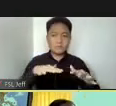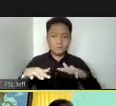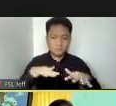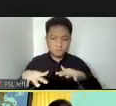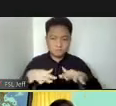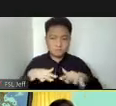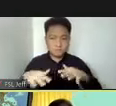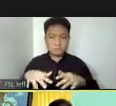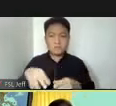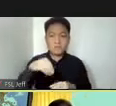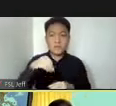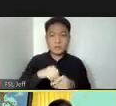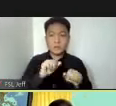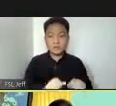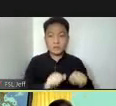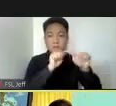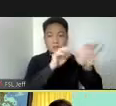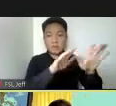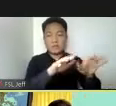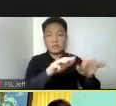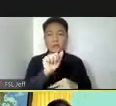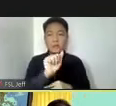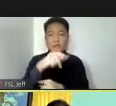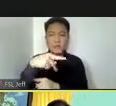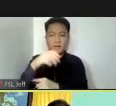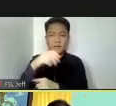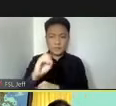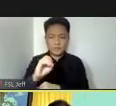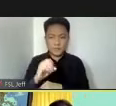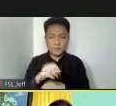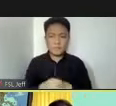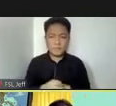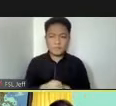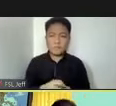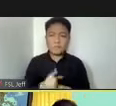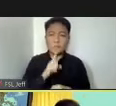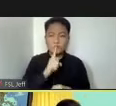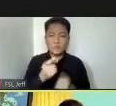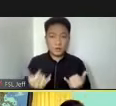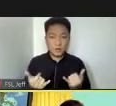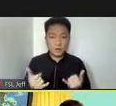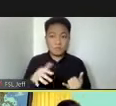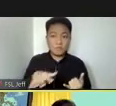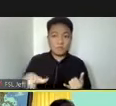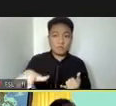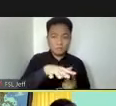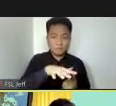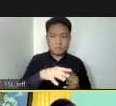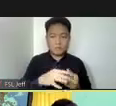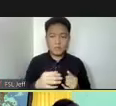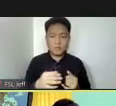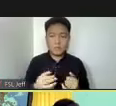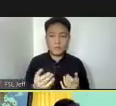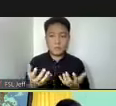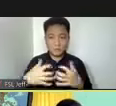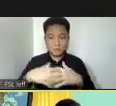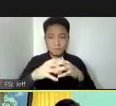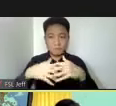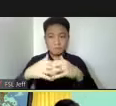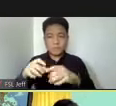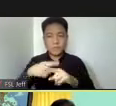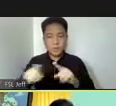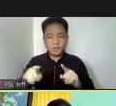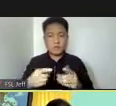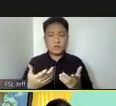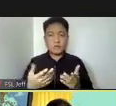the development that is happening in the area. The Bagobo Tagabawa and the Ata Manobo are some of the